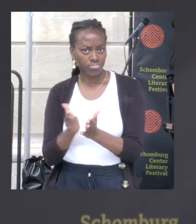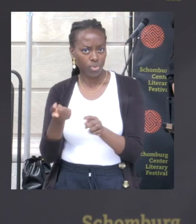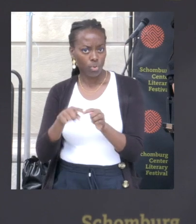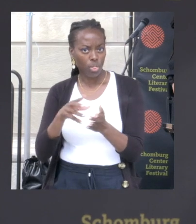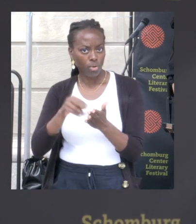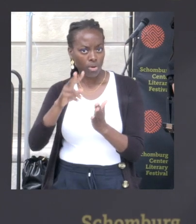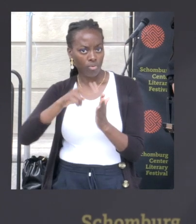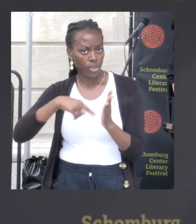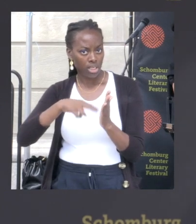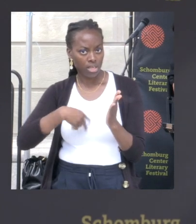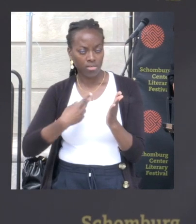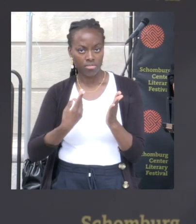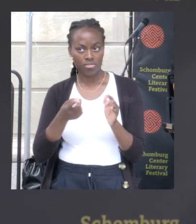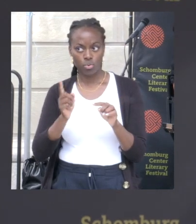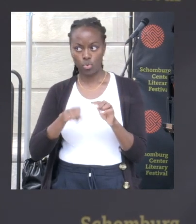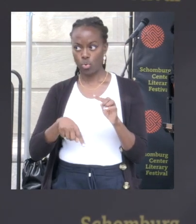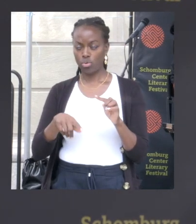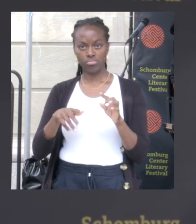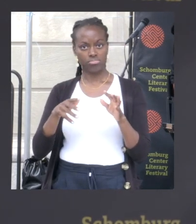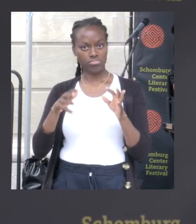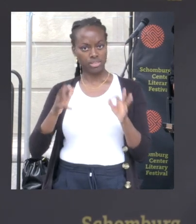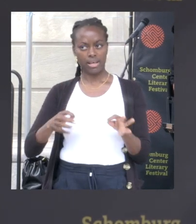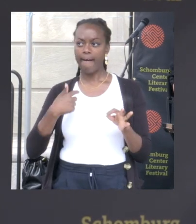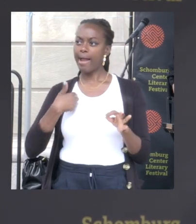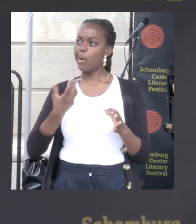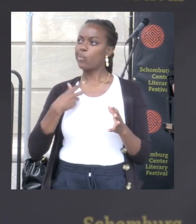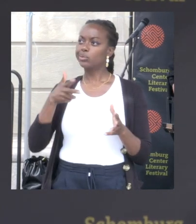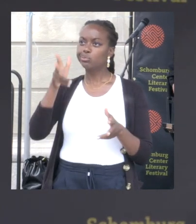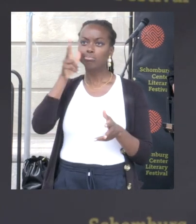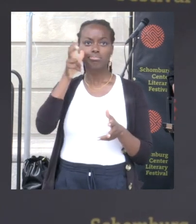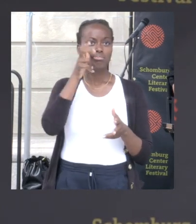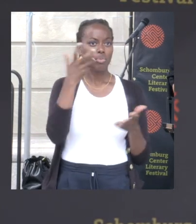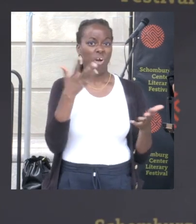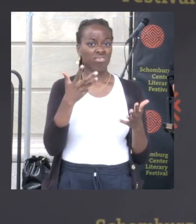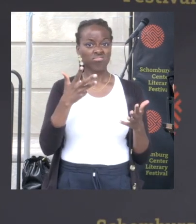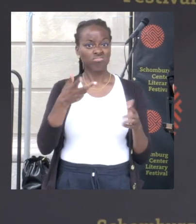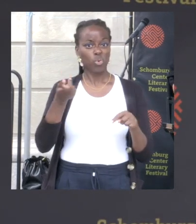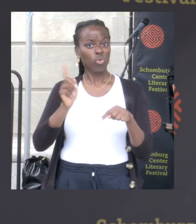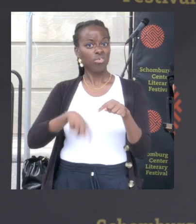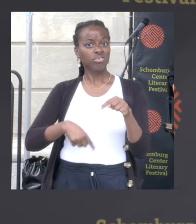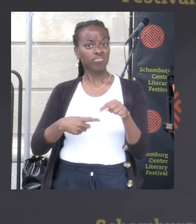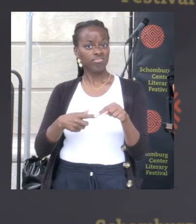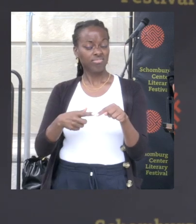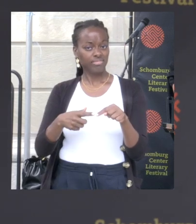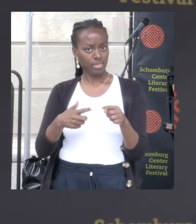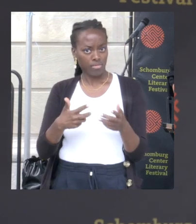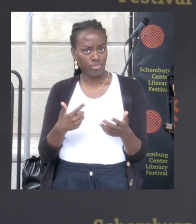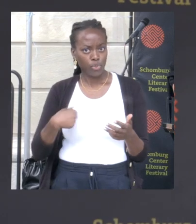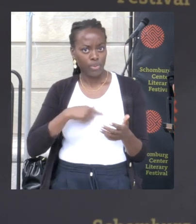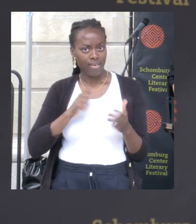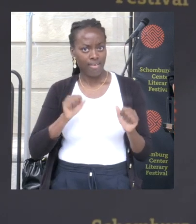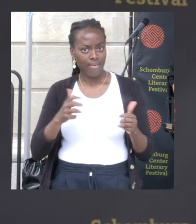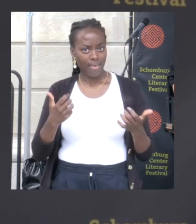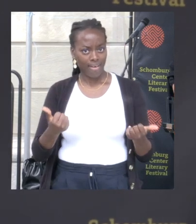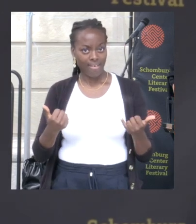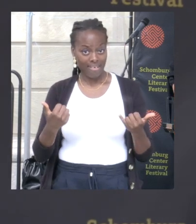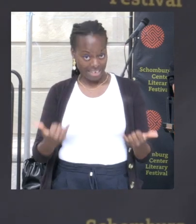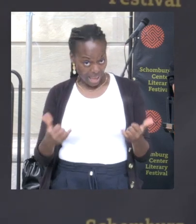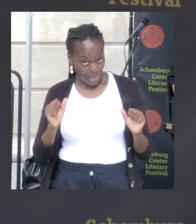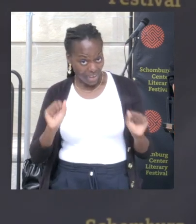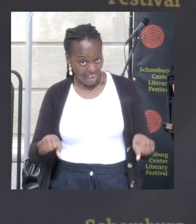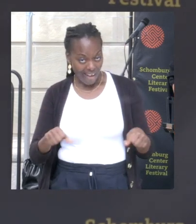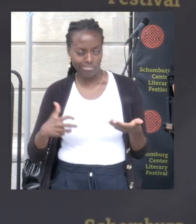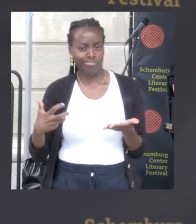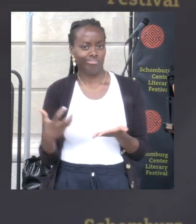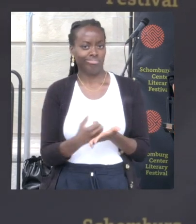in. So let's not take this freedom for granted. So if all minds are clear, we all have these, say yay.